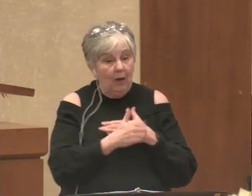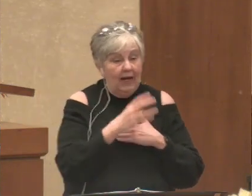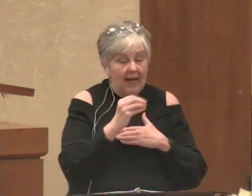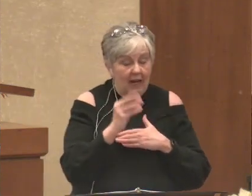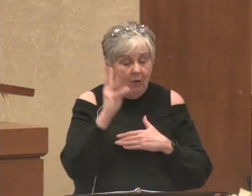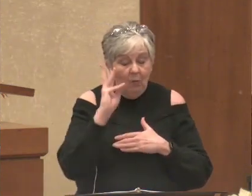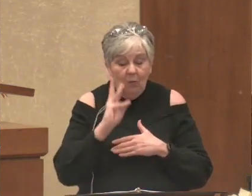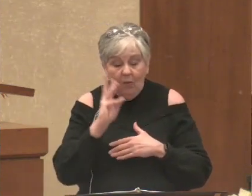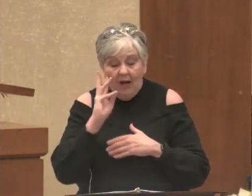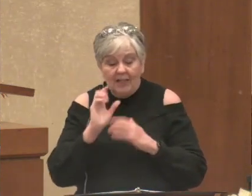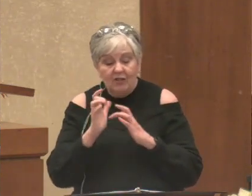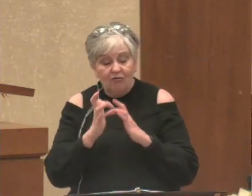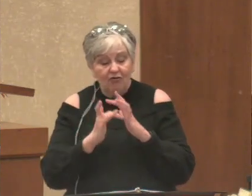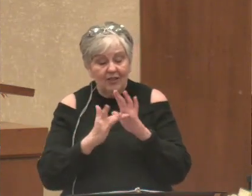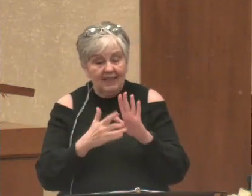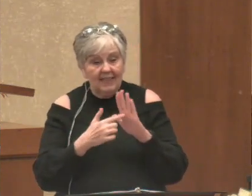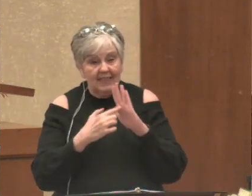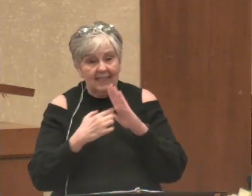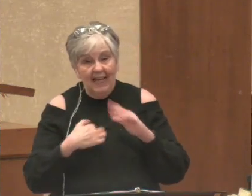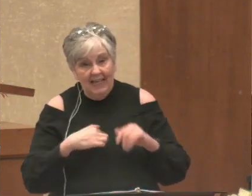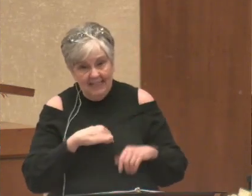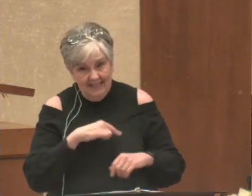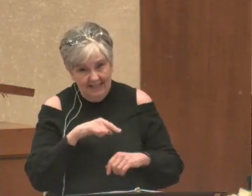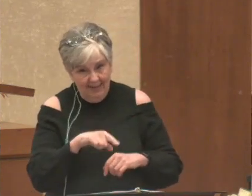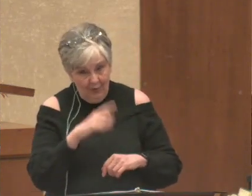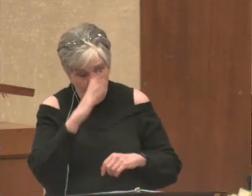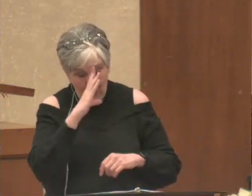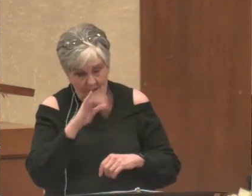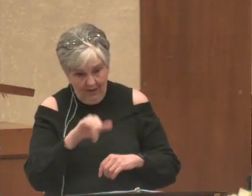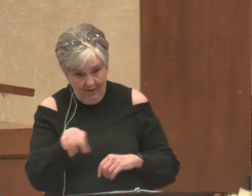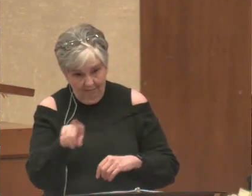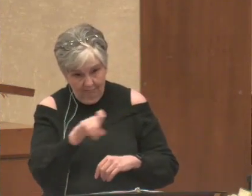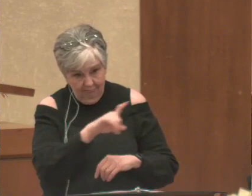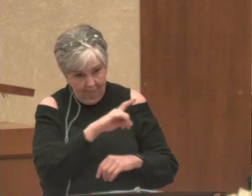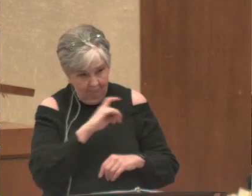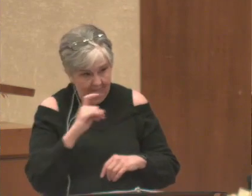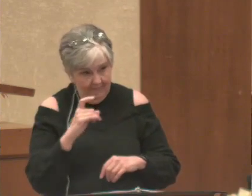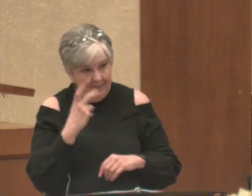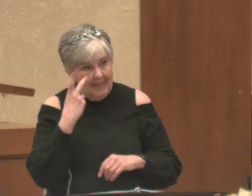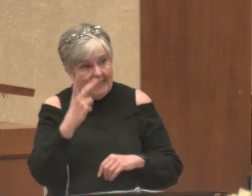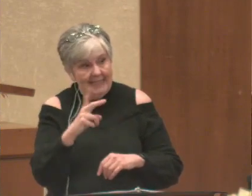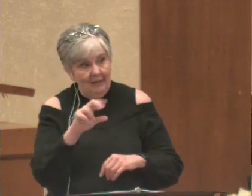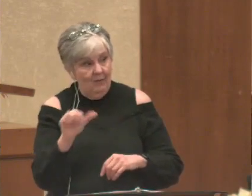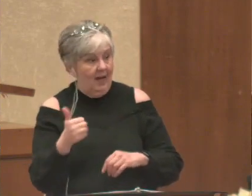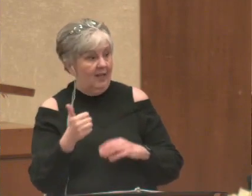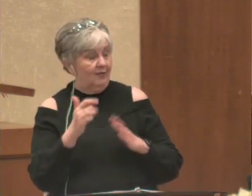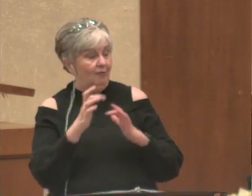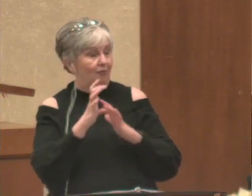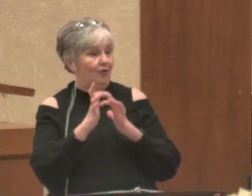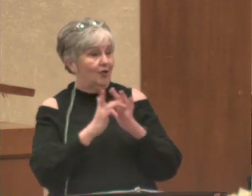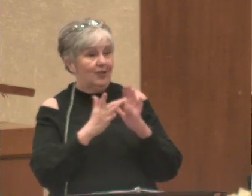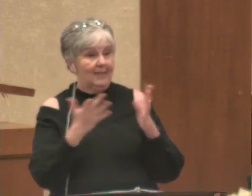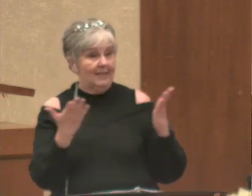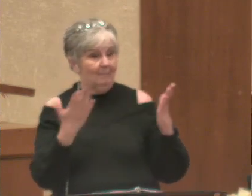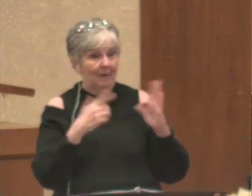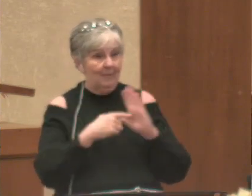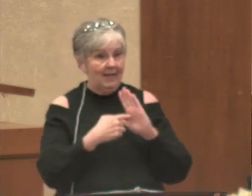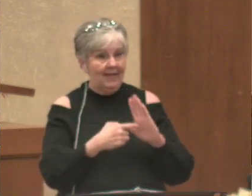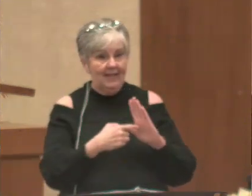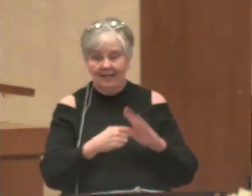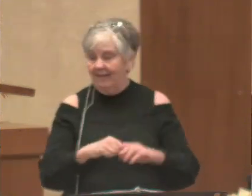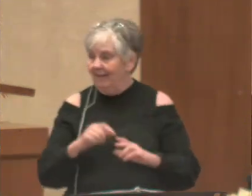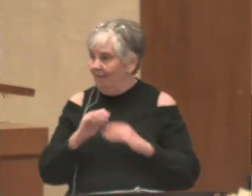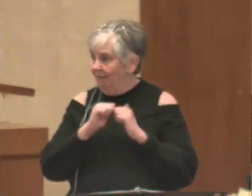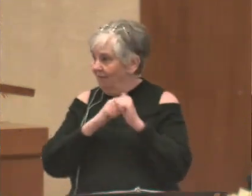and Jesus is revealed to us there. Did you know that? All right, let's see where else Jesus might be revealed. Follow the star.